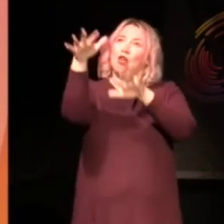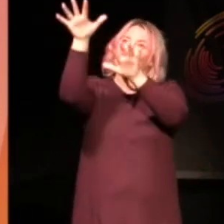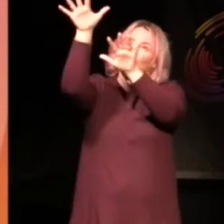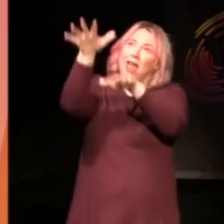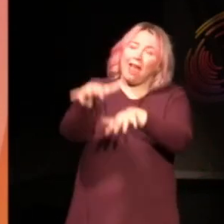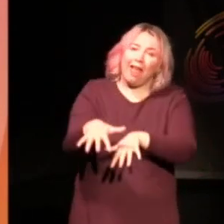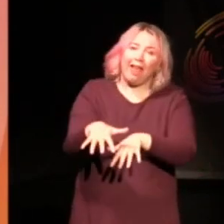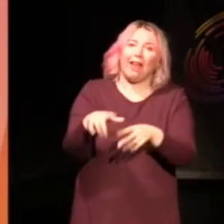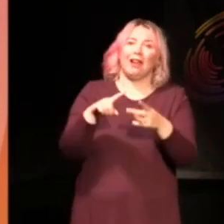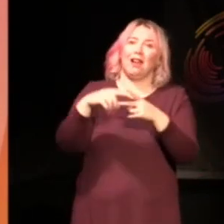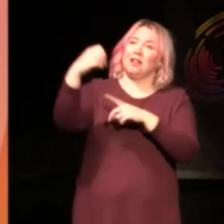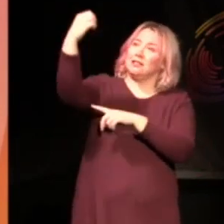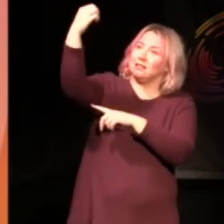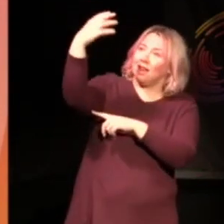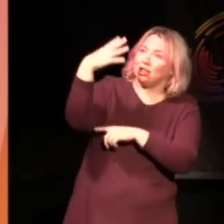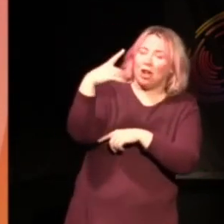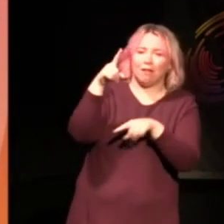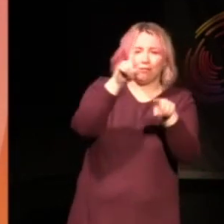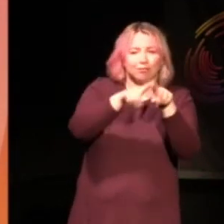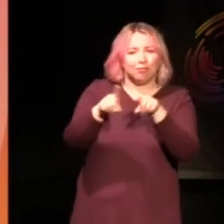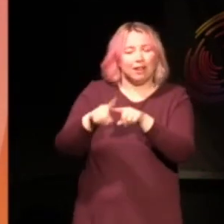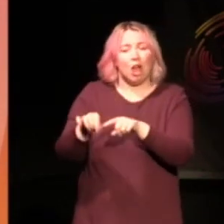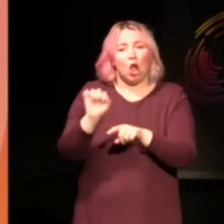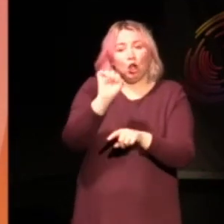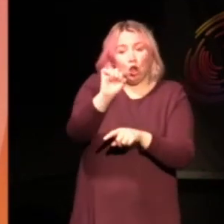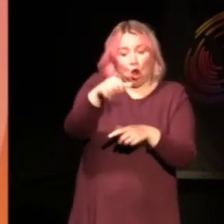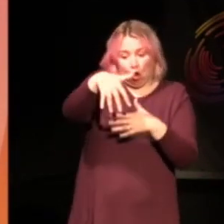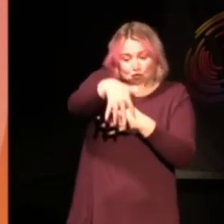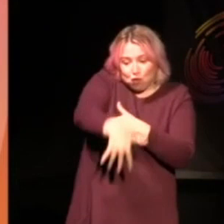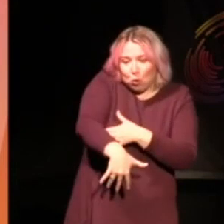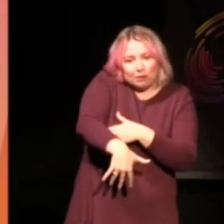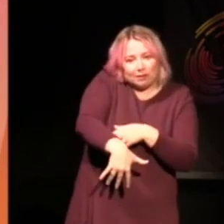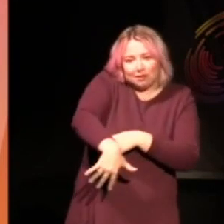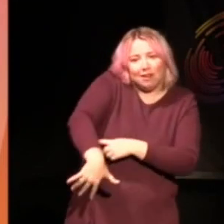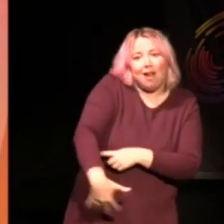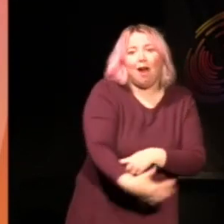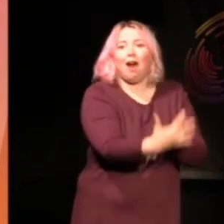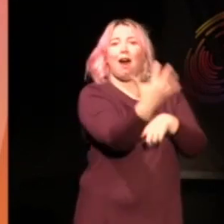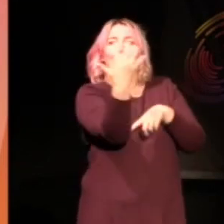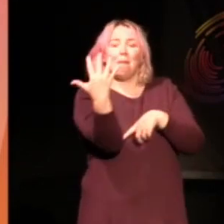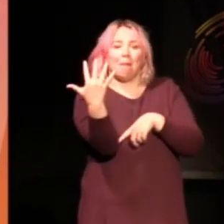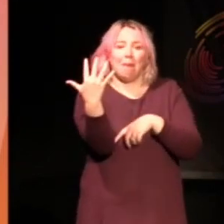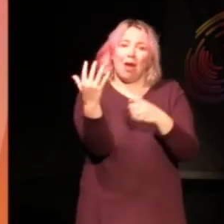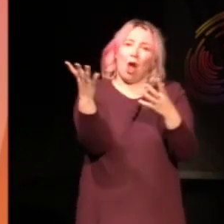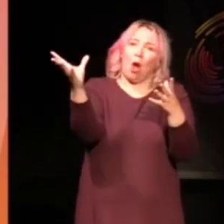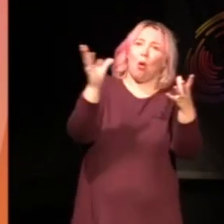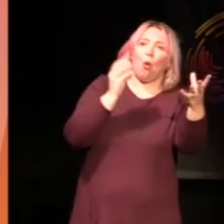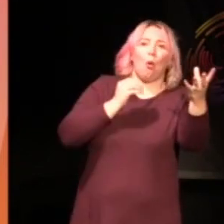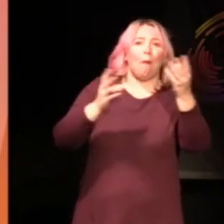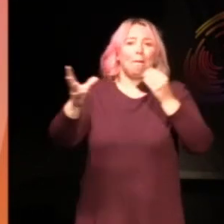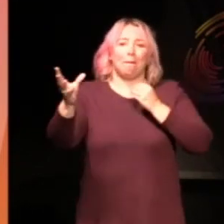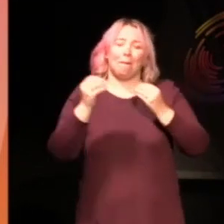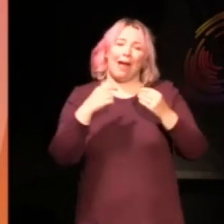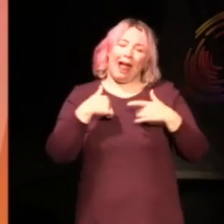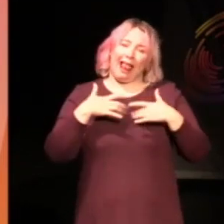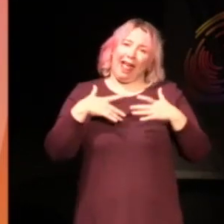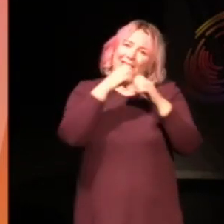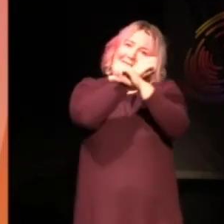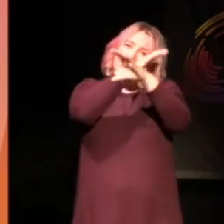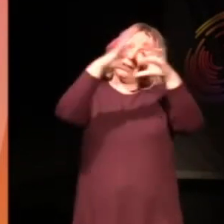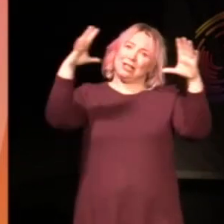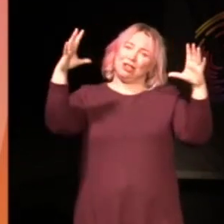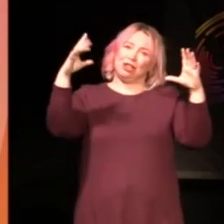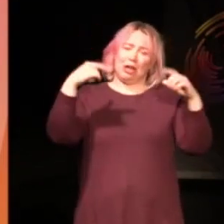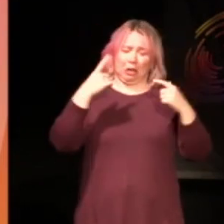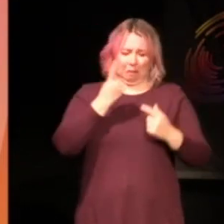multiple places. So having your roots open rather than just, static. I like that kind of imagery. When I look